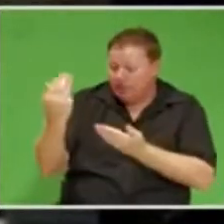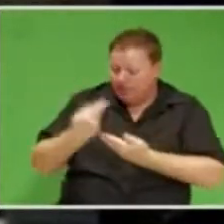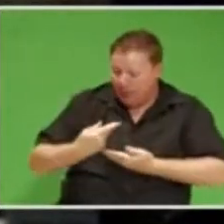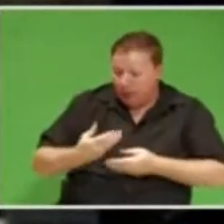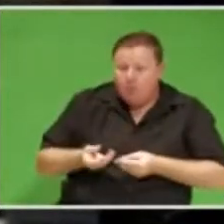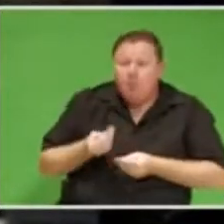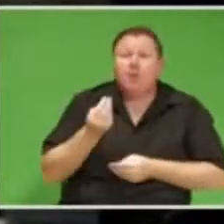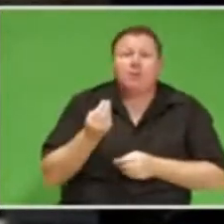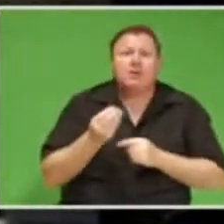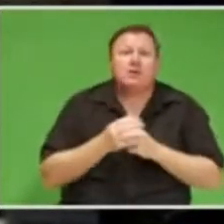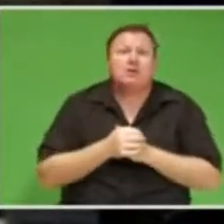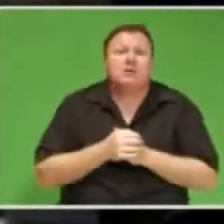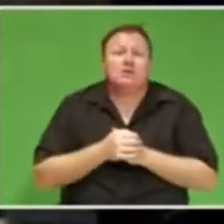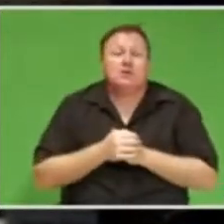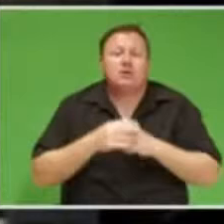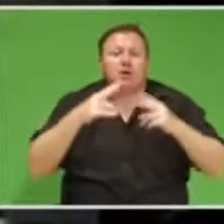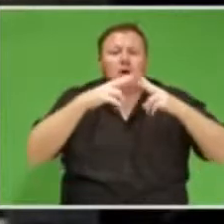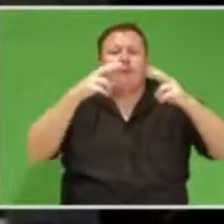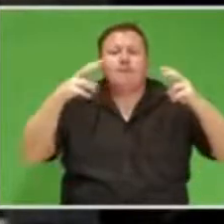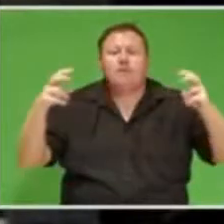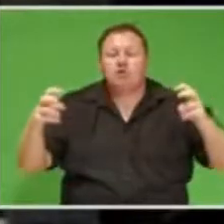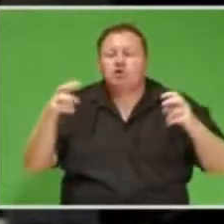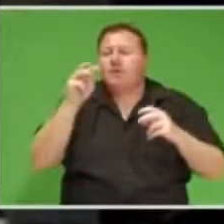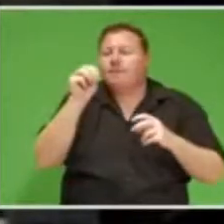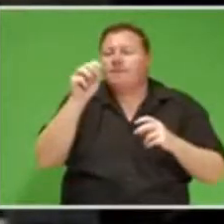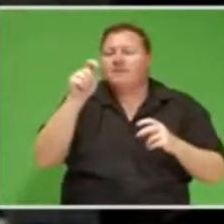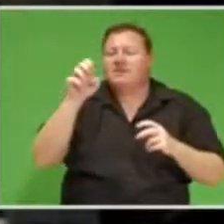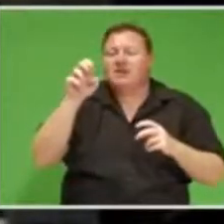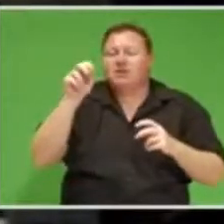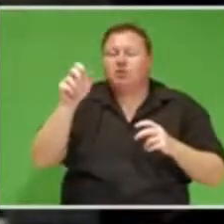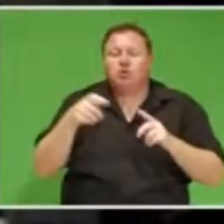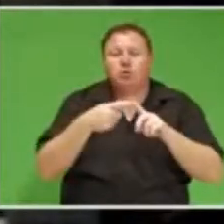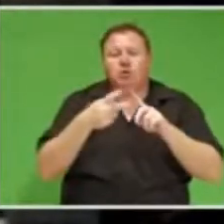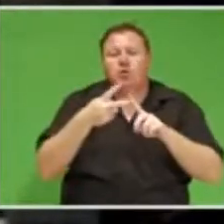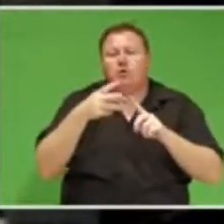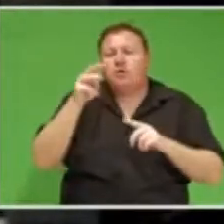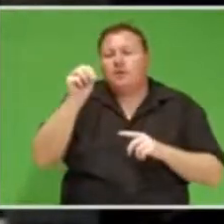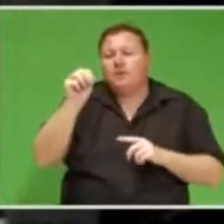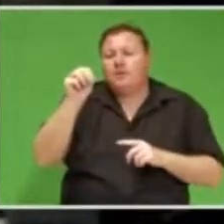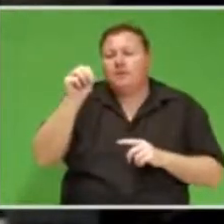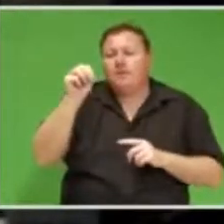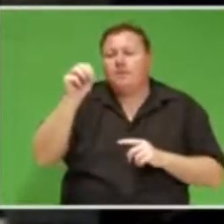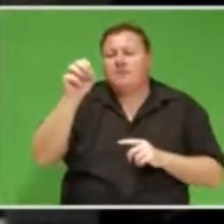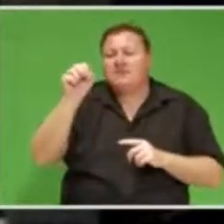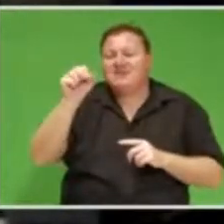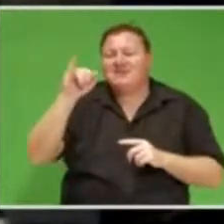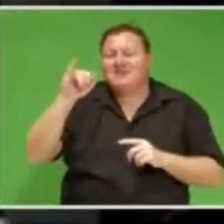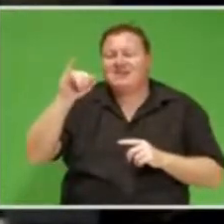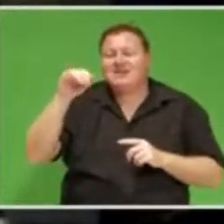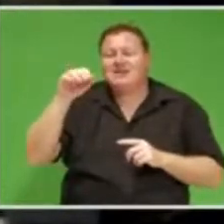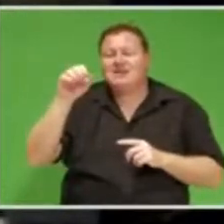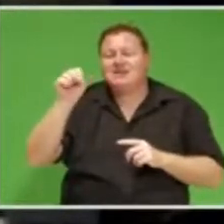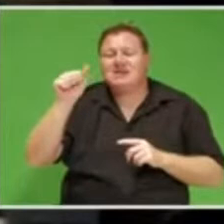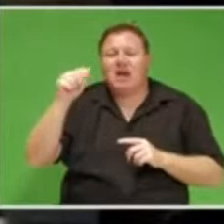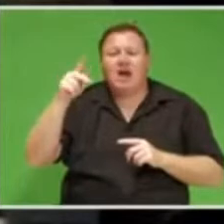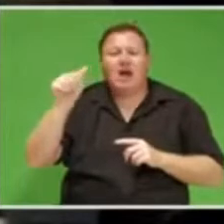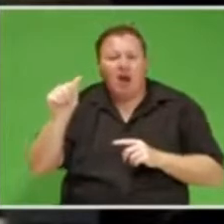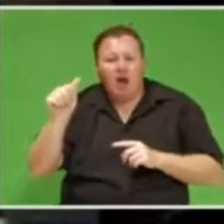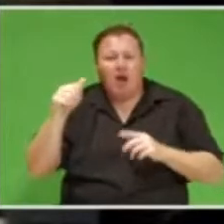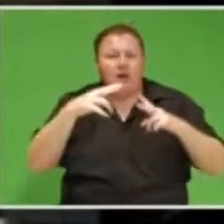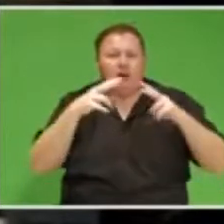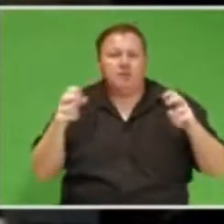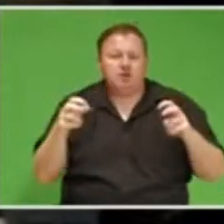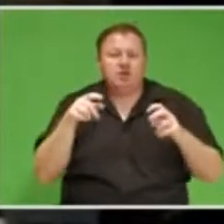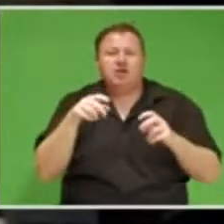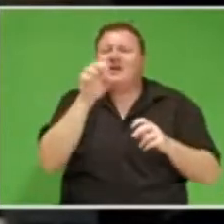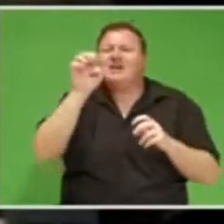construction of Msikaba Bridge and Mtentu Bridge will be finished and make travel in the Eastern Cape